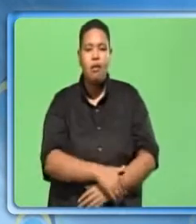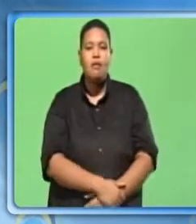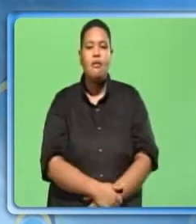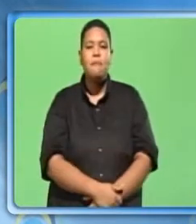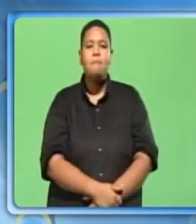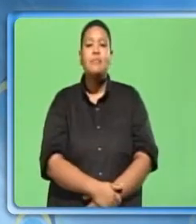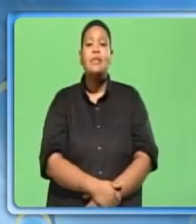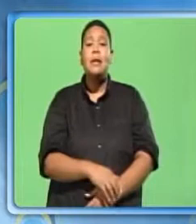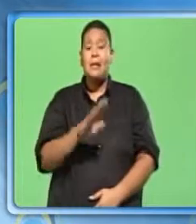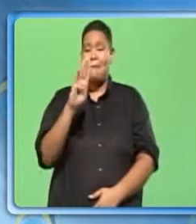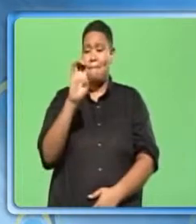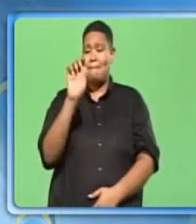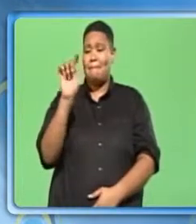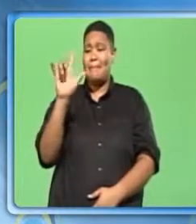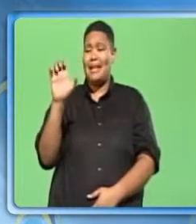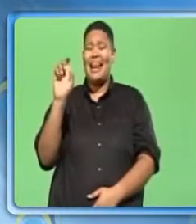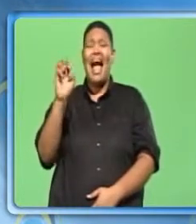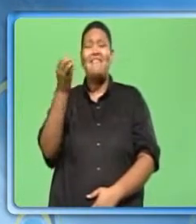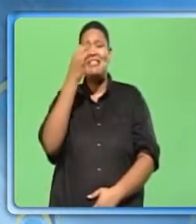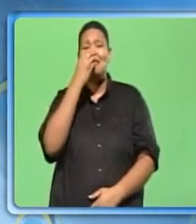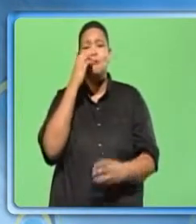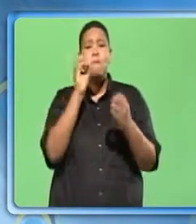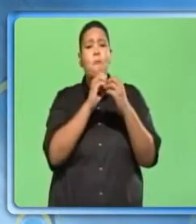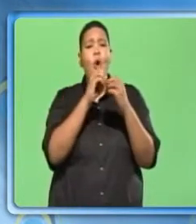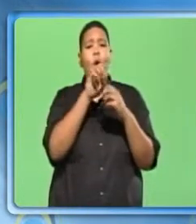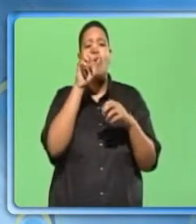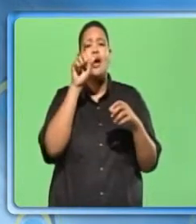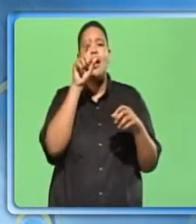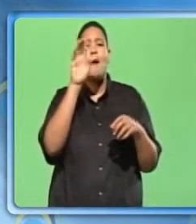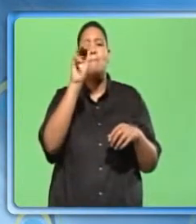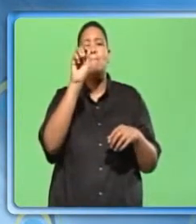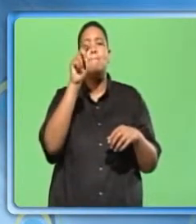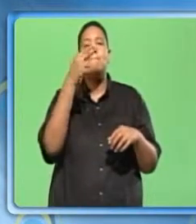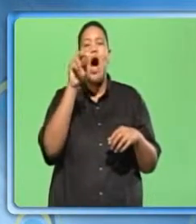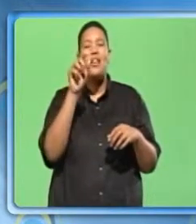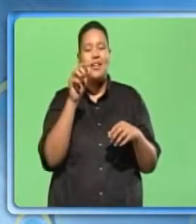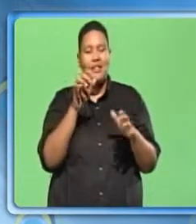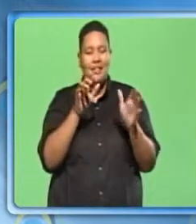The beetle population has to eat more moths.